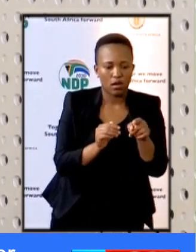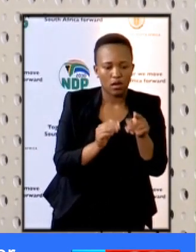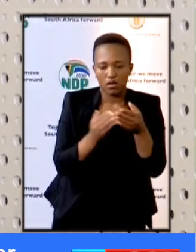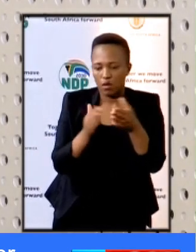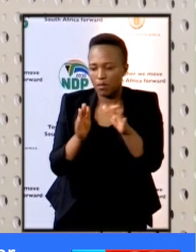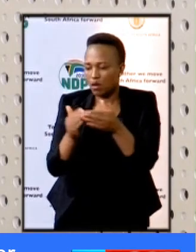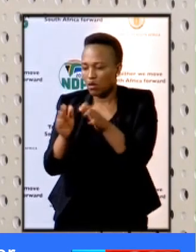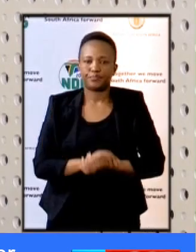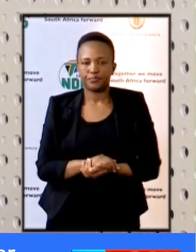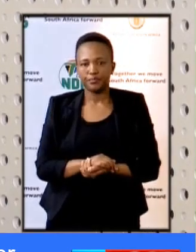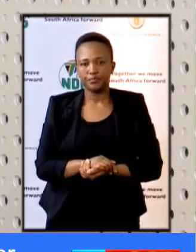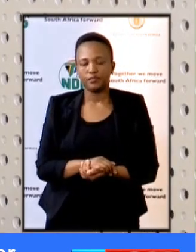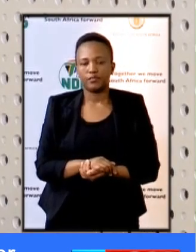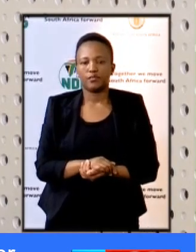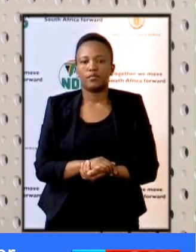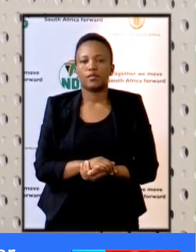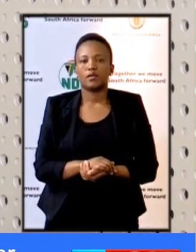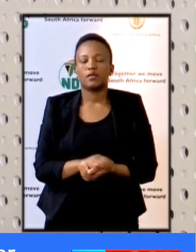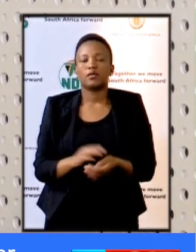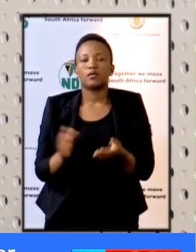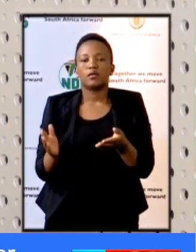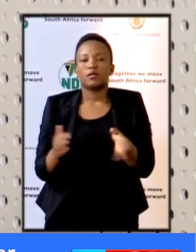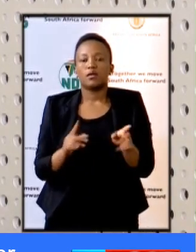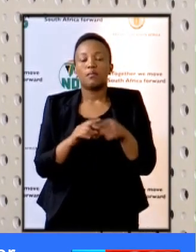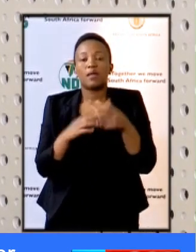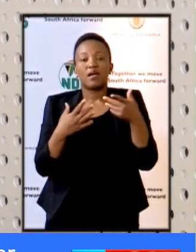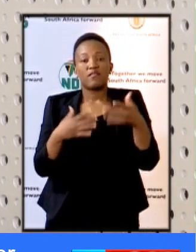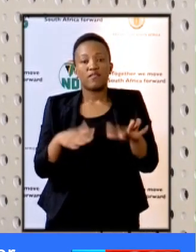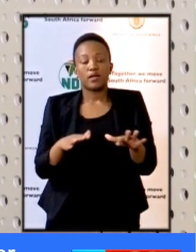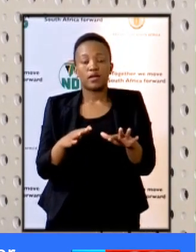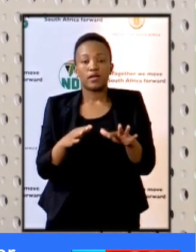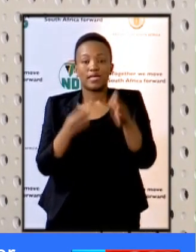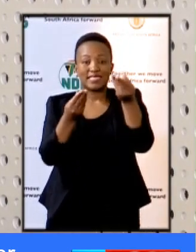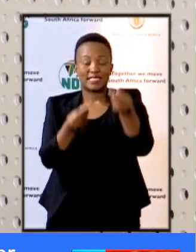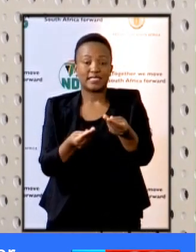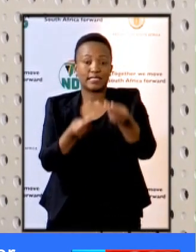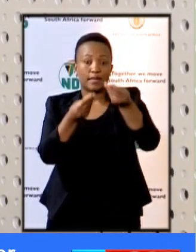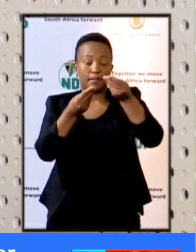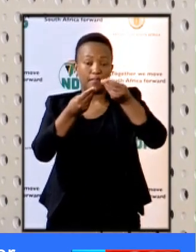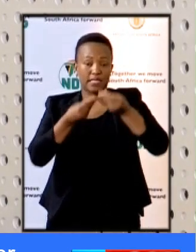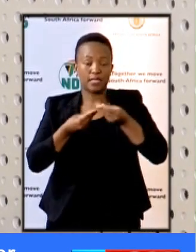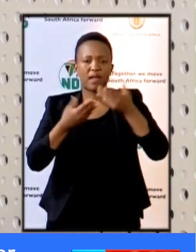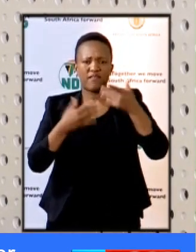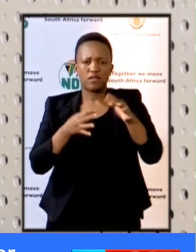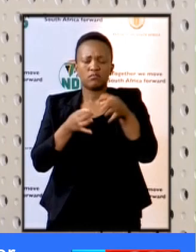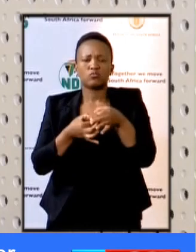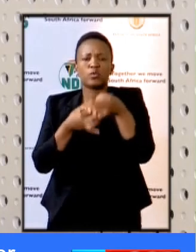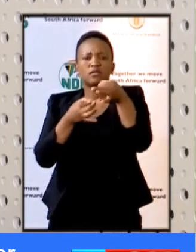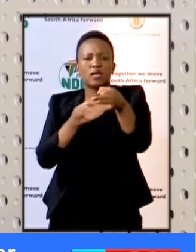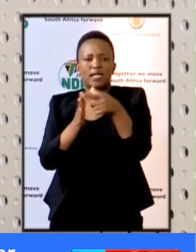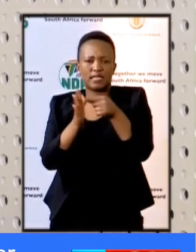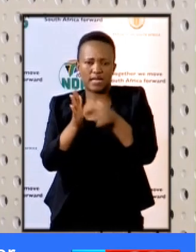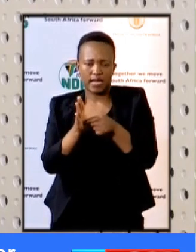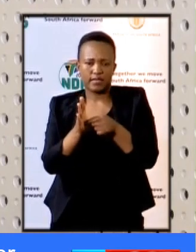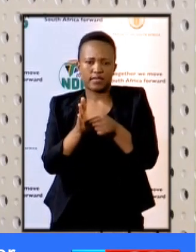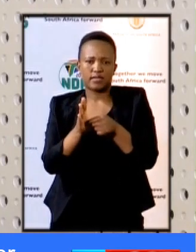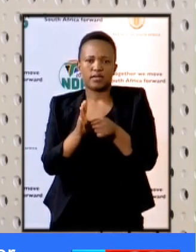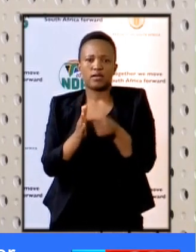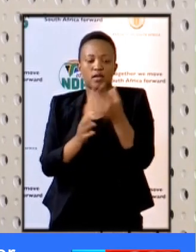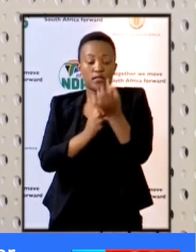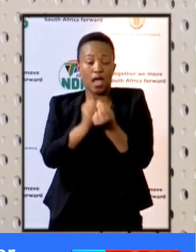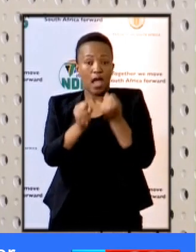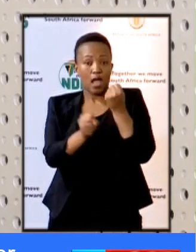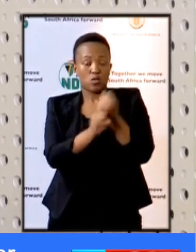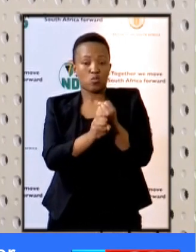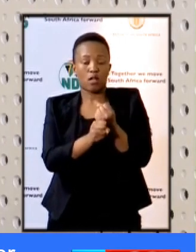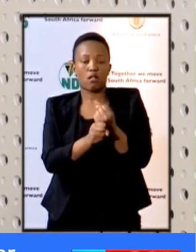level 2. I have extended the due date for the submission of workplace skills plans, annual training reports